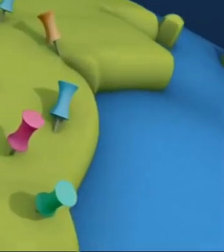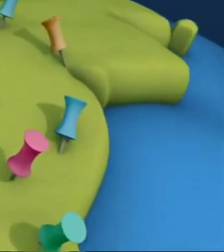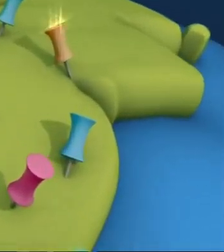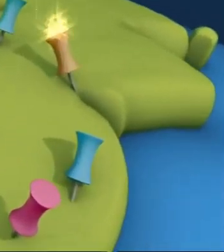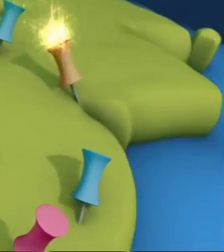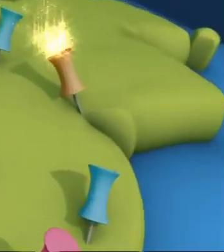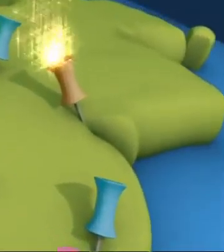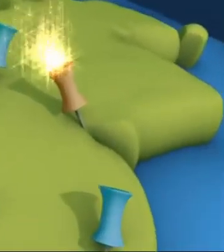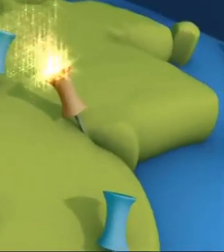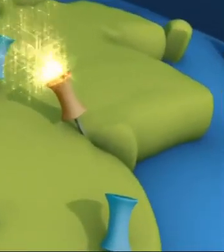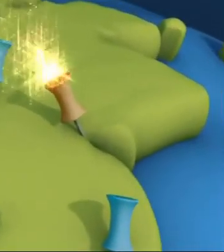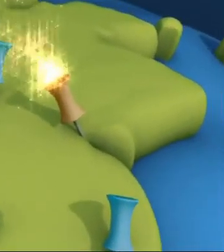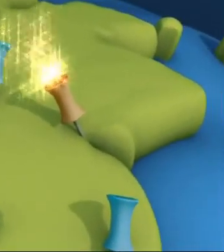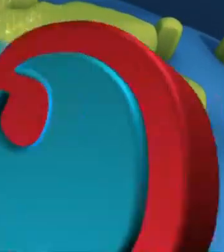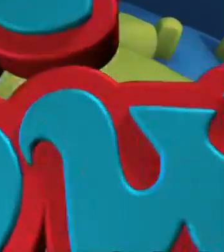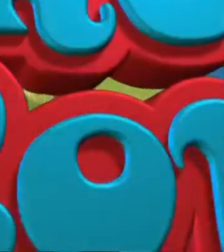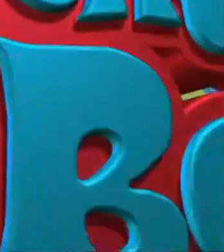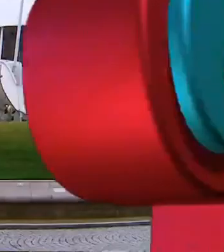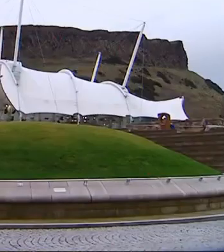There it is, Edinburgh.